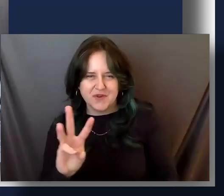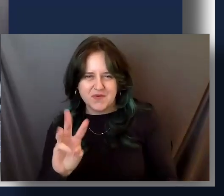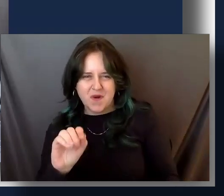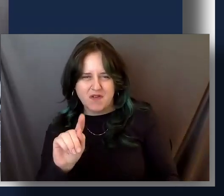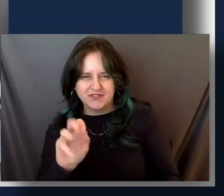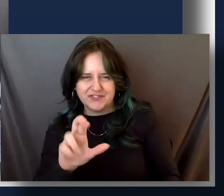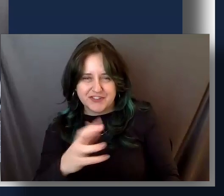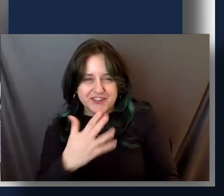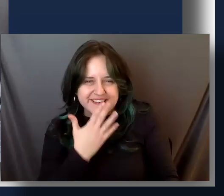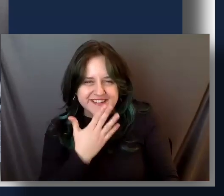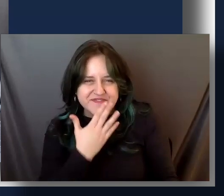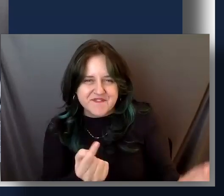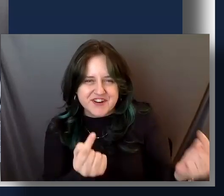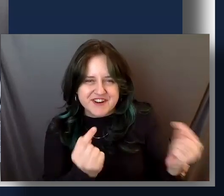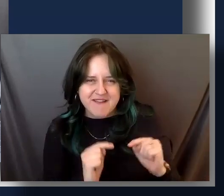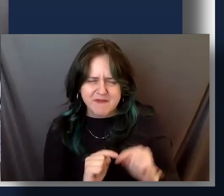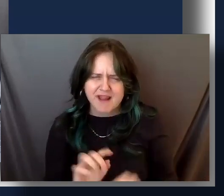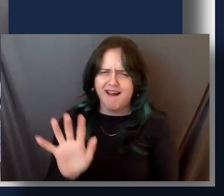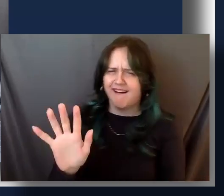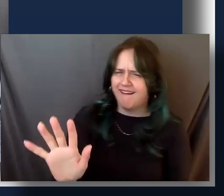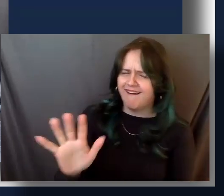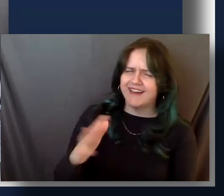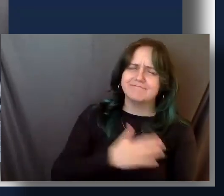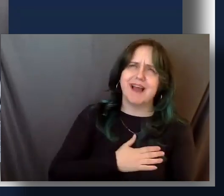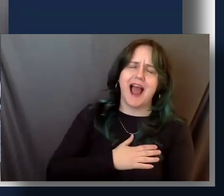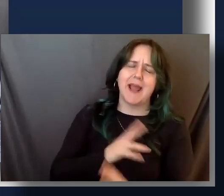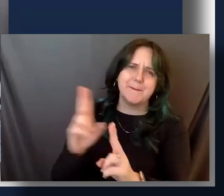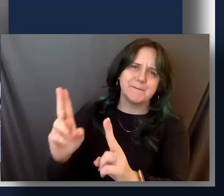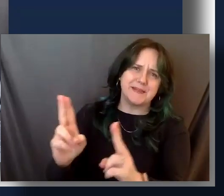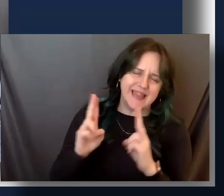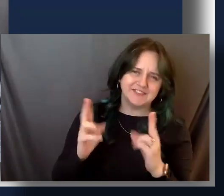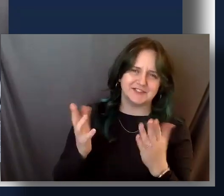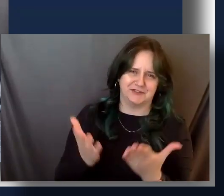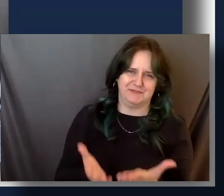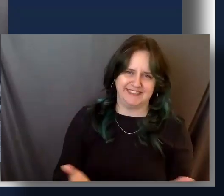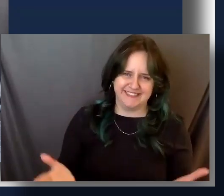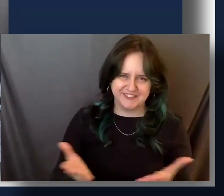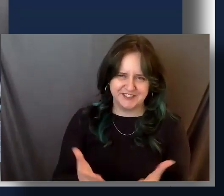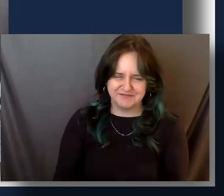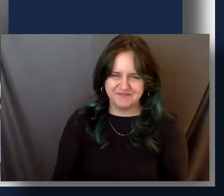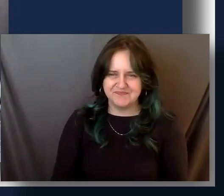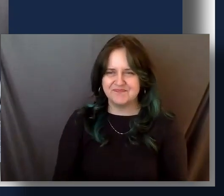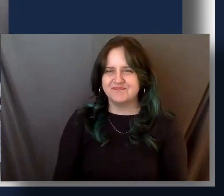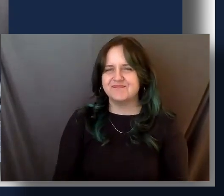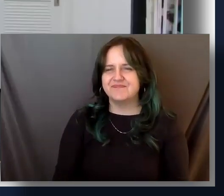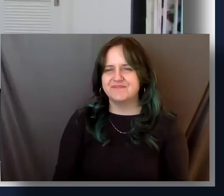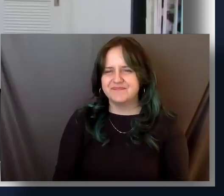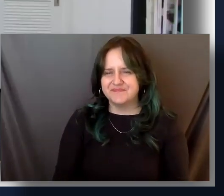Professor Walker, and thank you for accepting our invitation. It's my pleasure to be here.